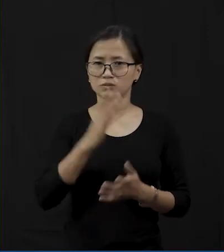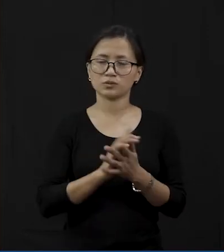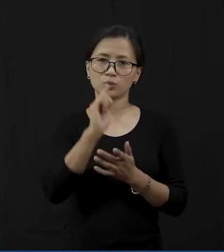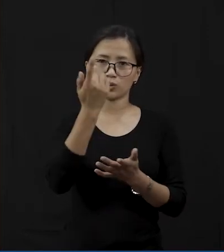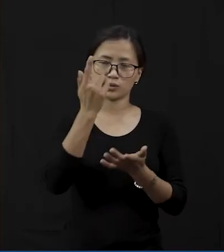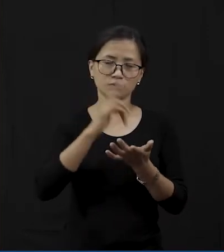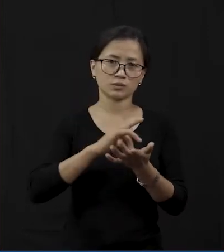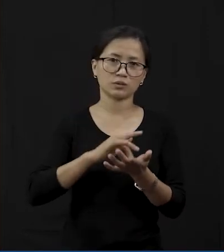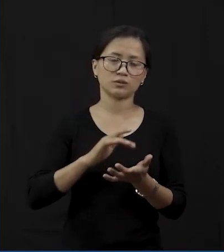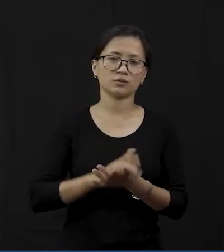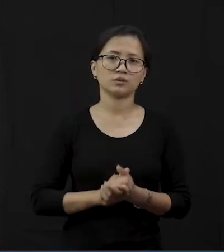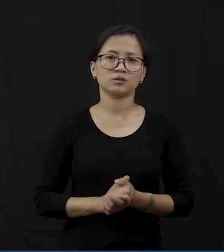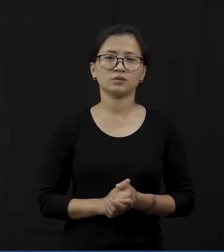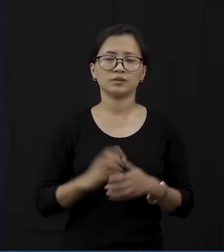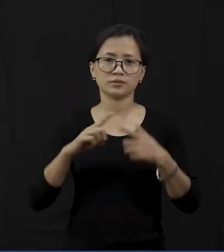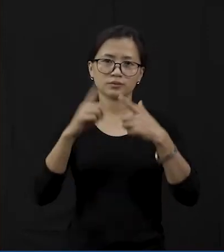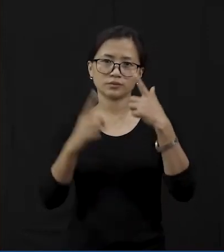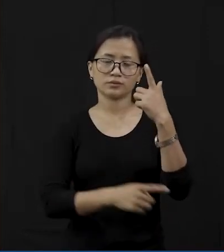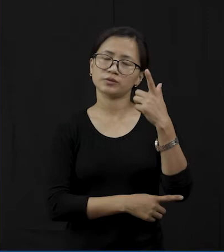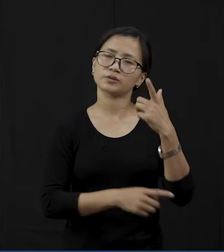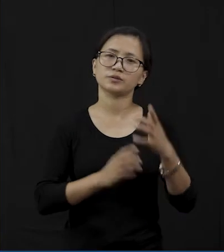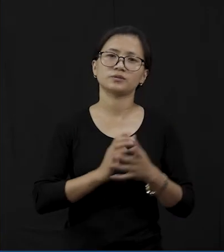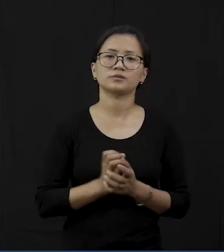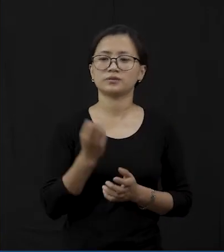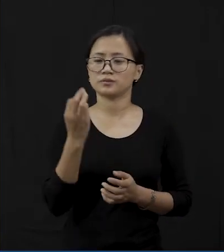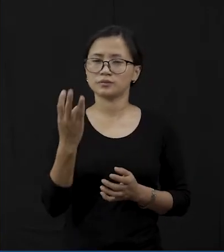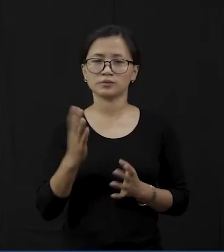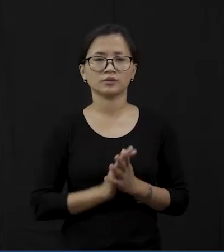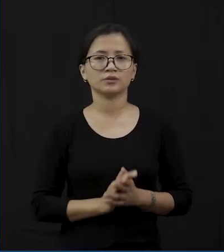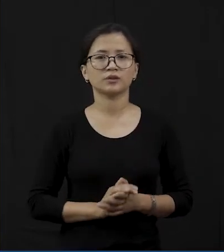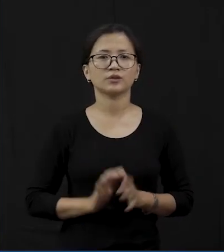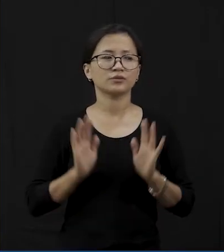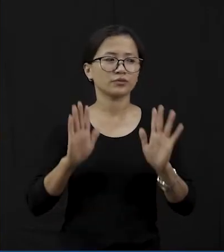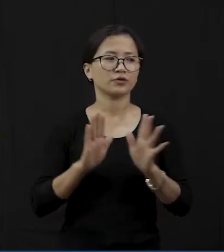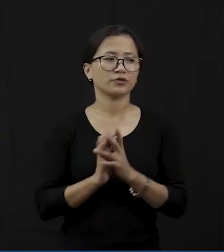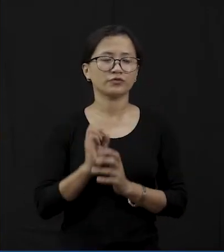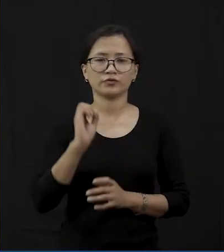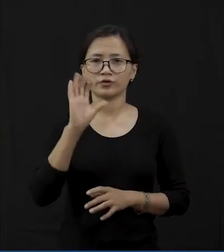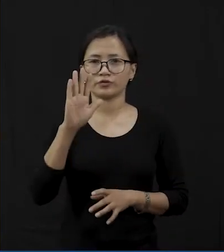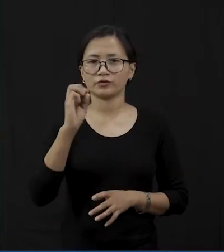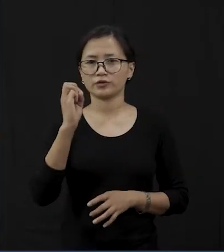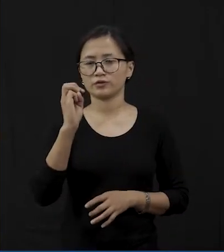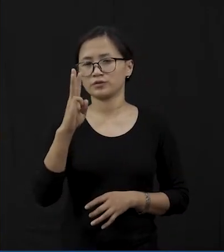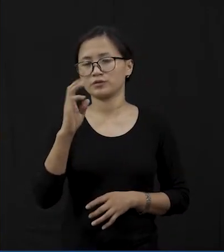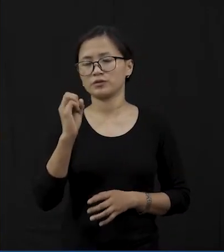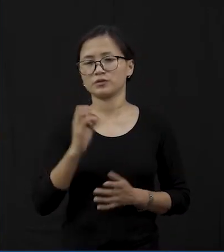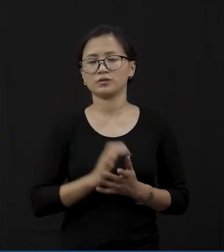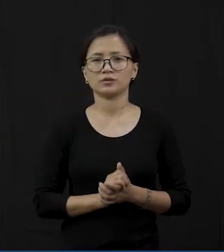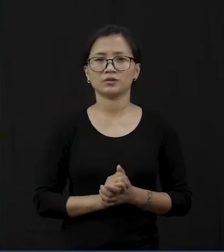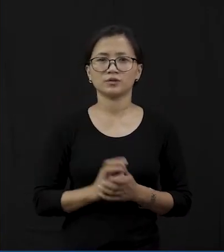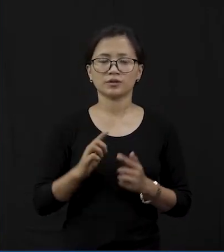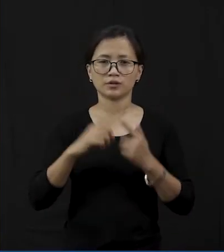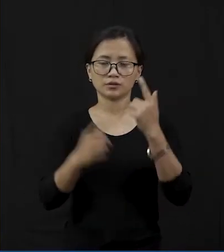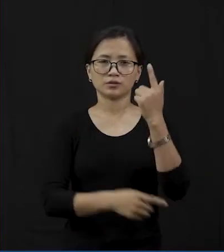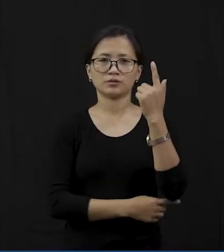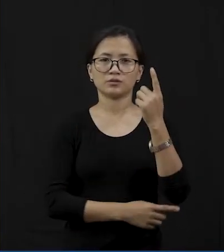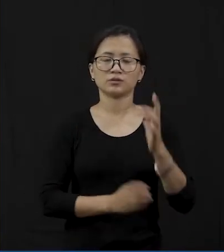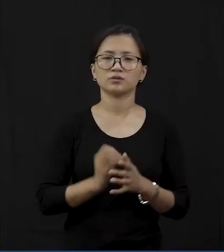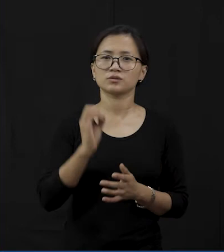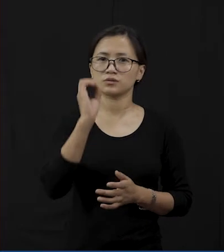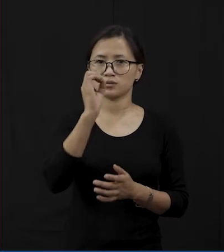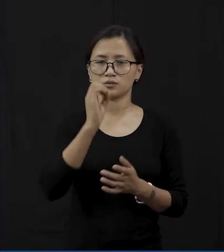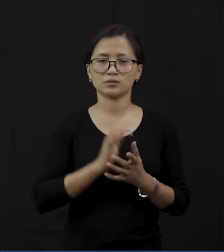is the rightmost or the ending number. So here you have 530. So the ending number is